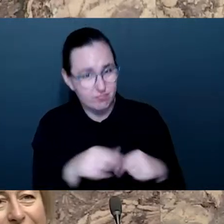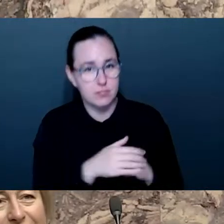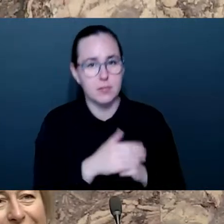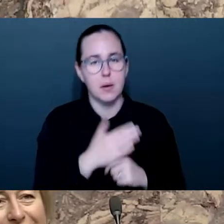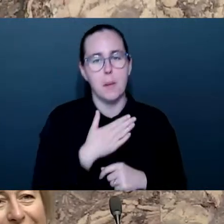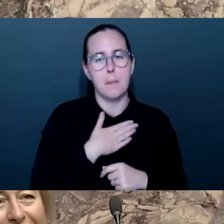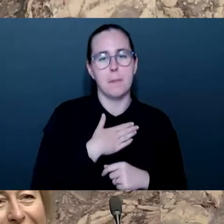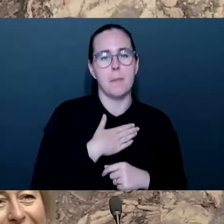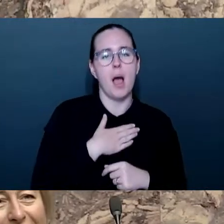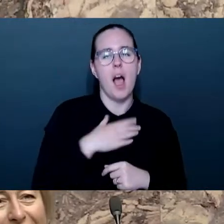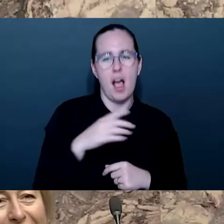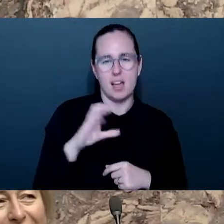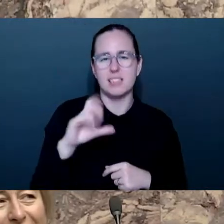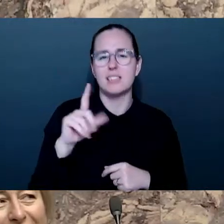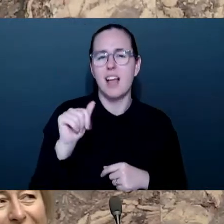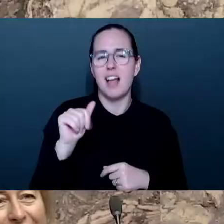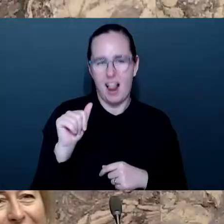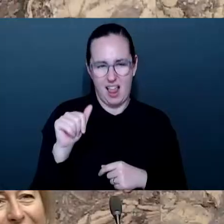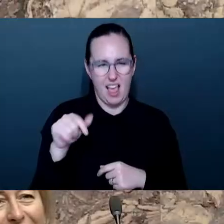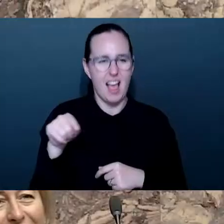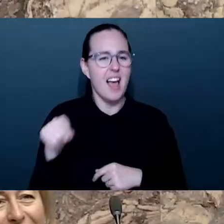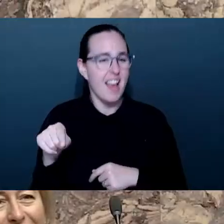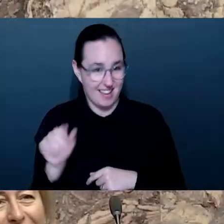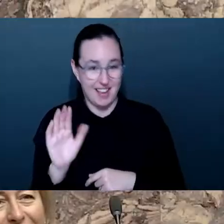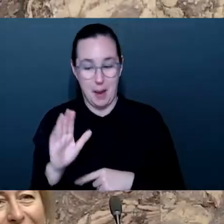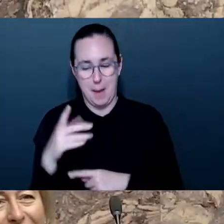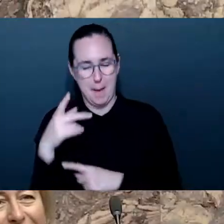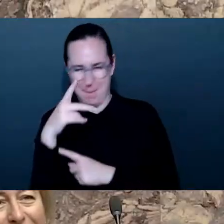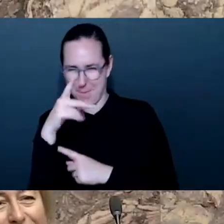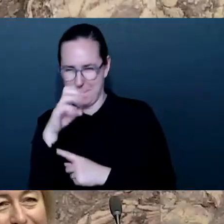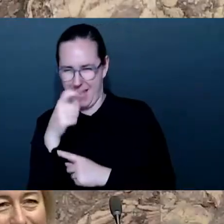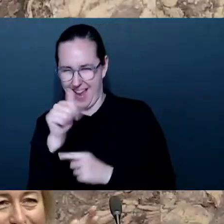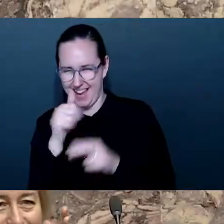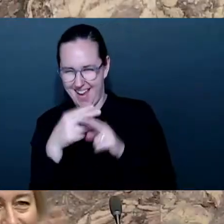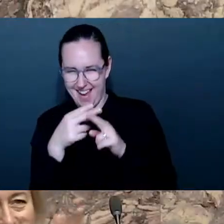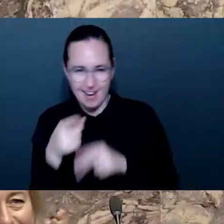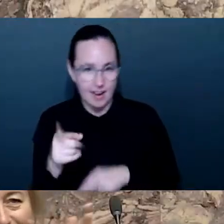that. But happy birthday, Pega. I hope you have a great day.